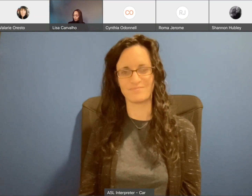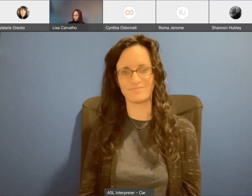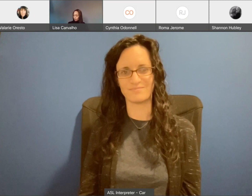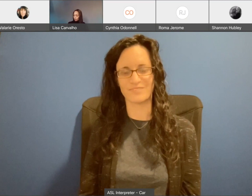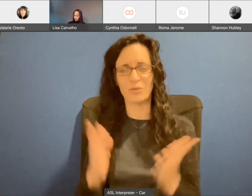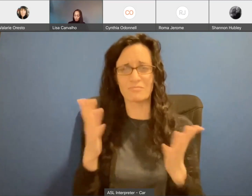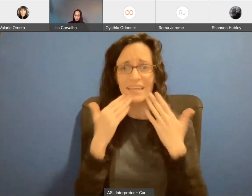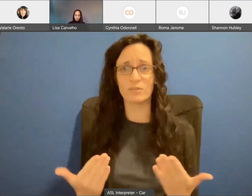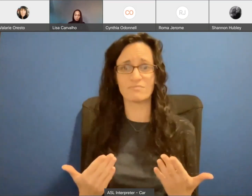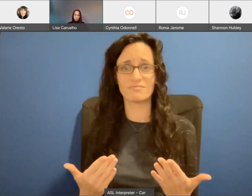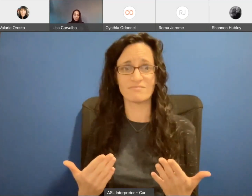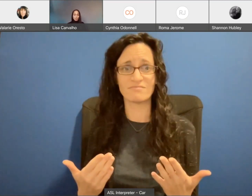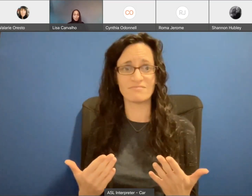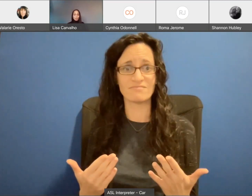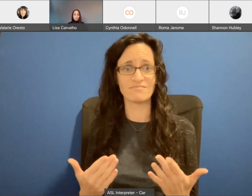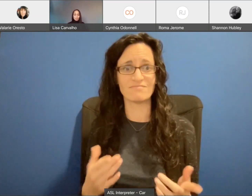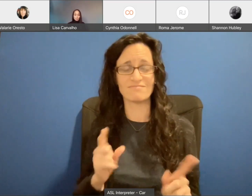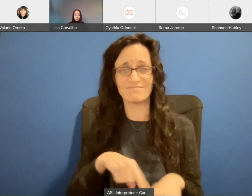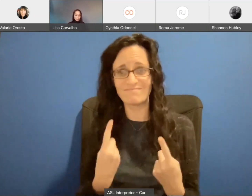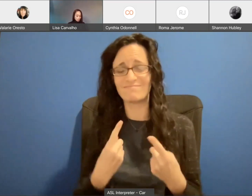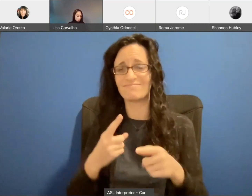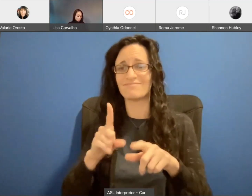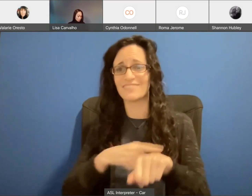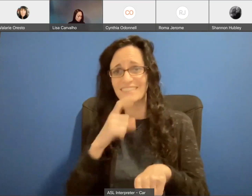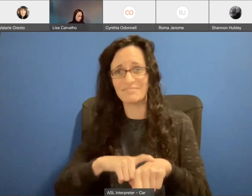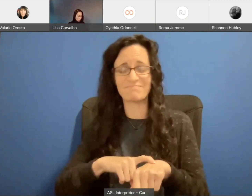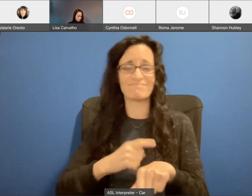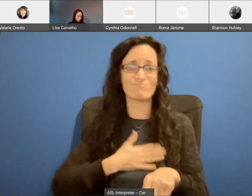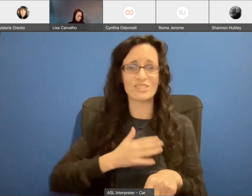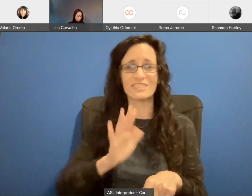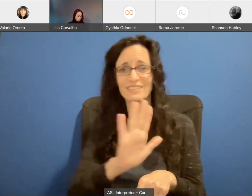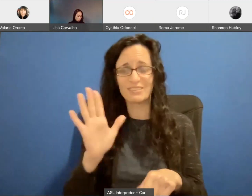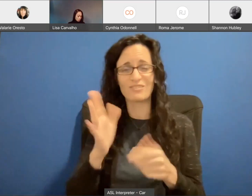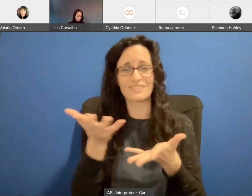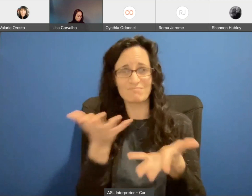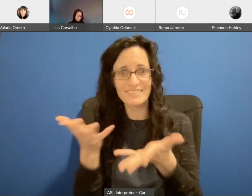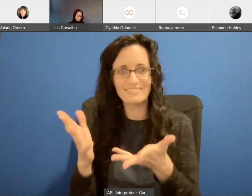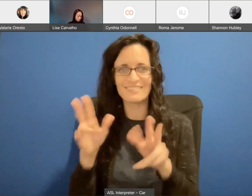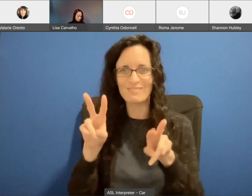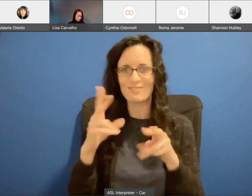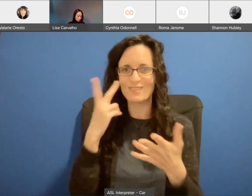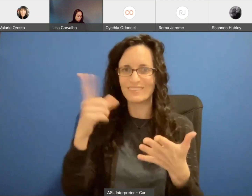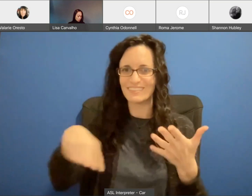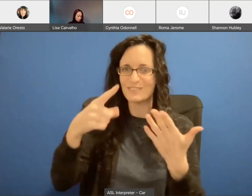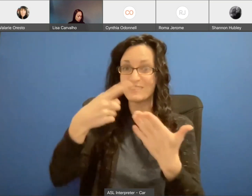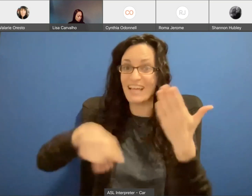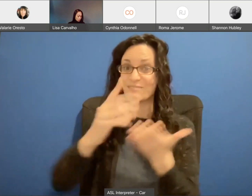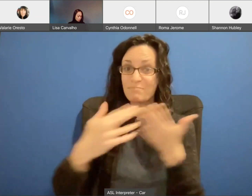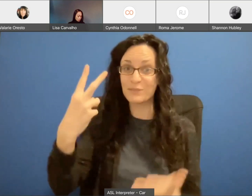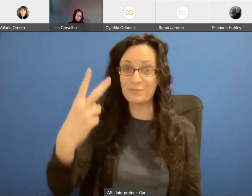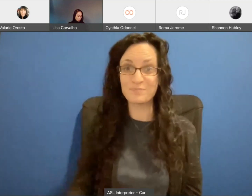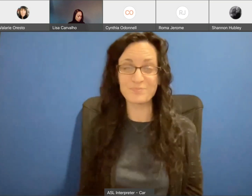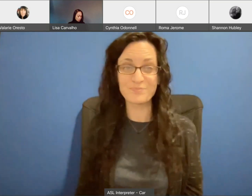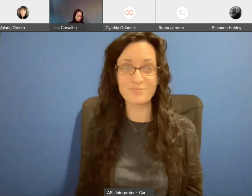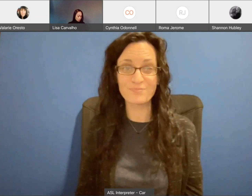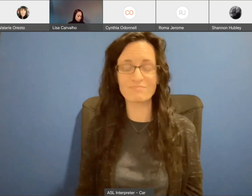So thank you. A long time. I really appreciate all the engagement, and we will look forward to seeing you next week. Glad to